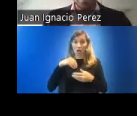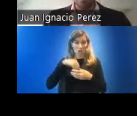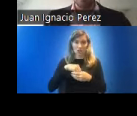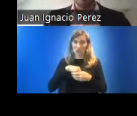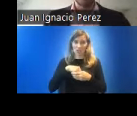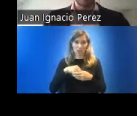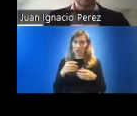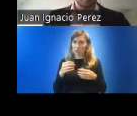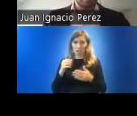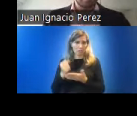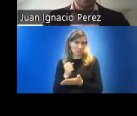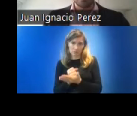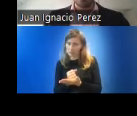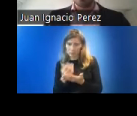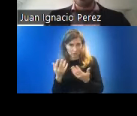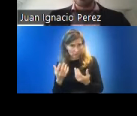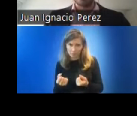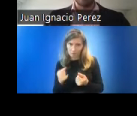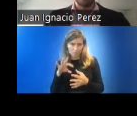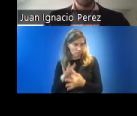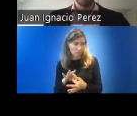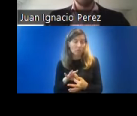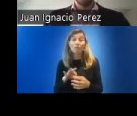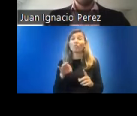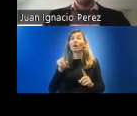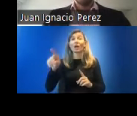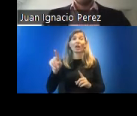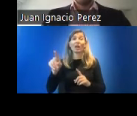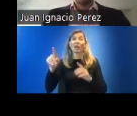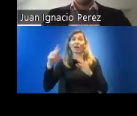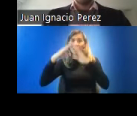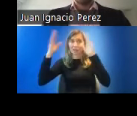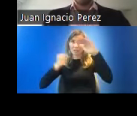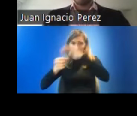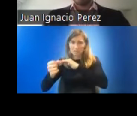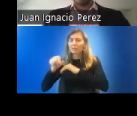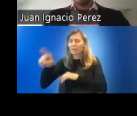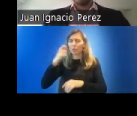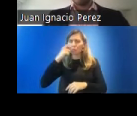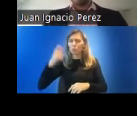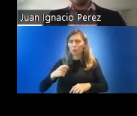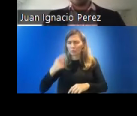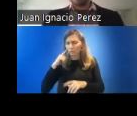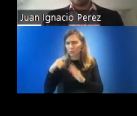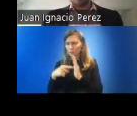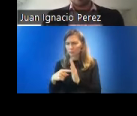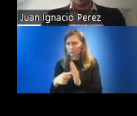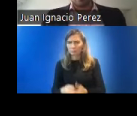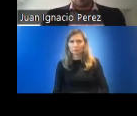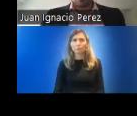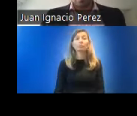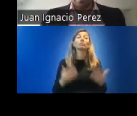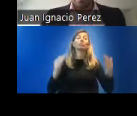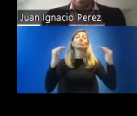institutionalized in Ukraine in the current context there. And finally, we have the Special